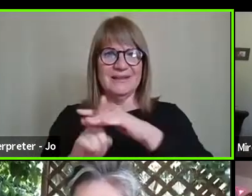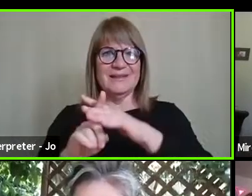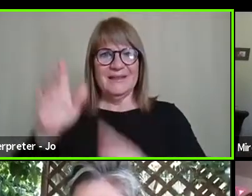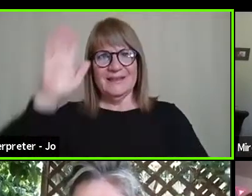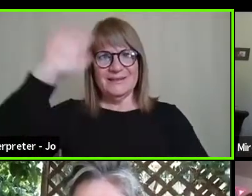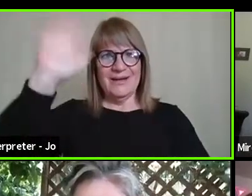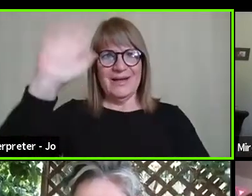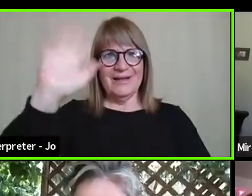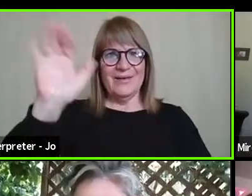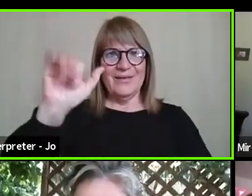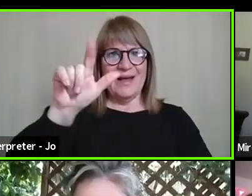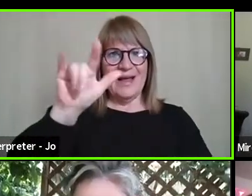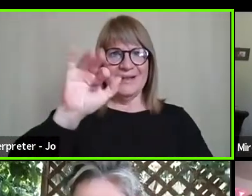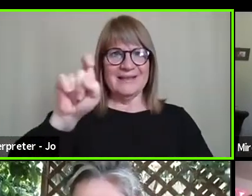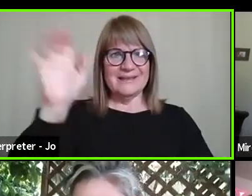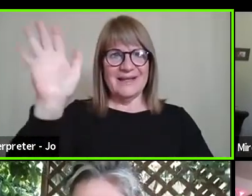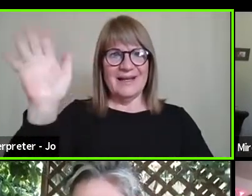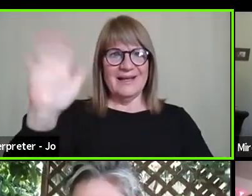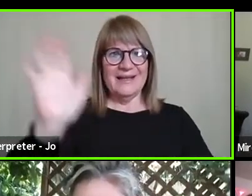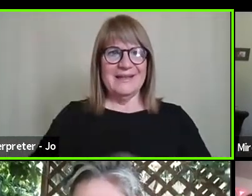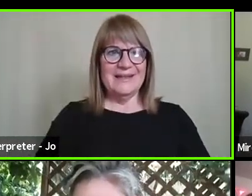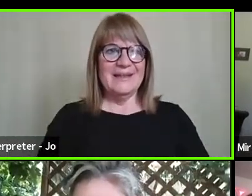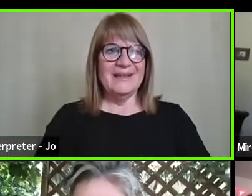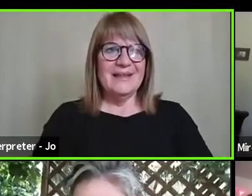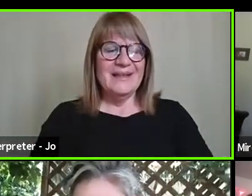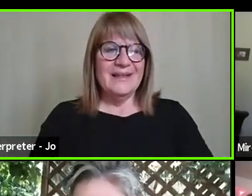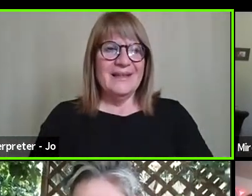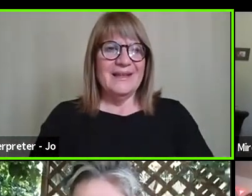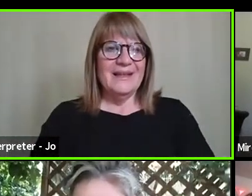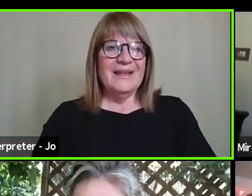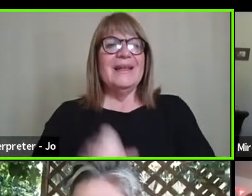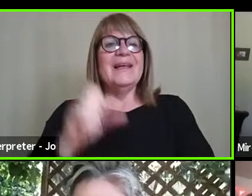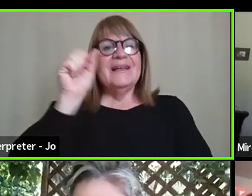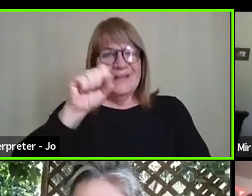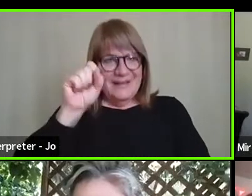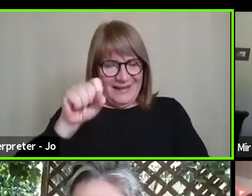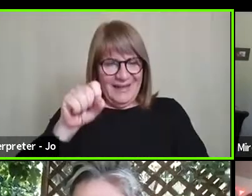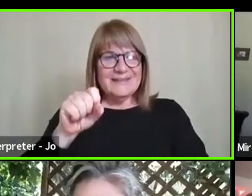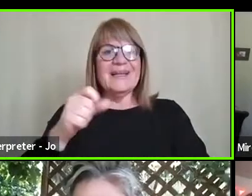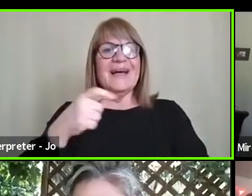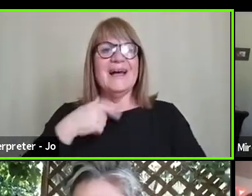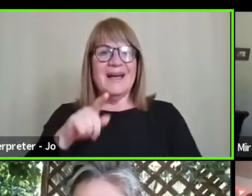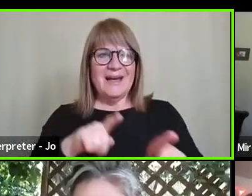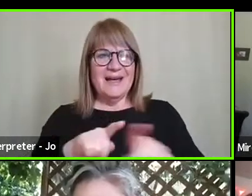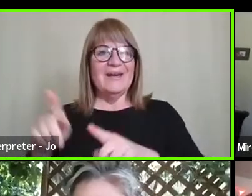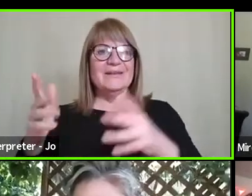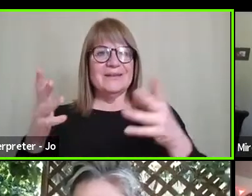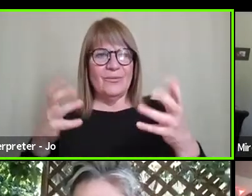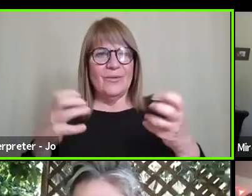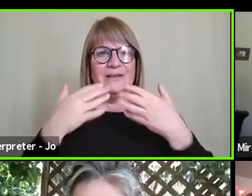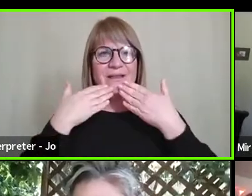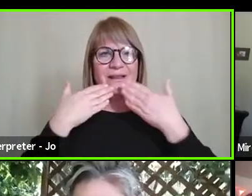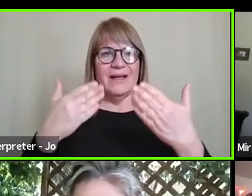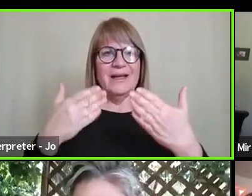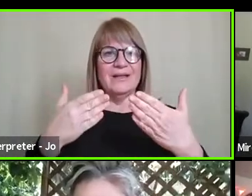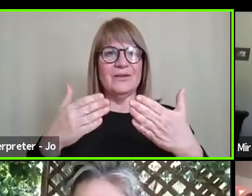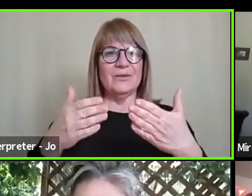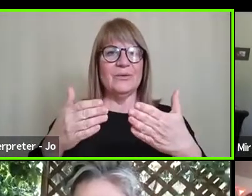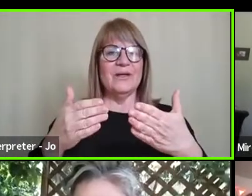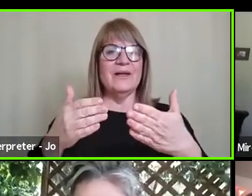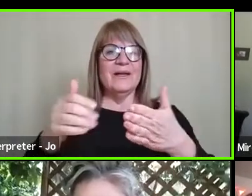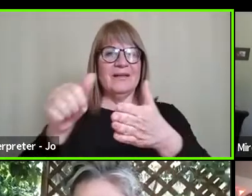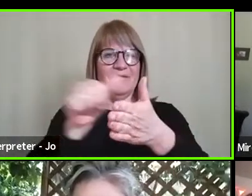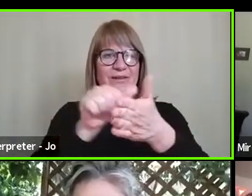hello alex yeah and just following up on that i also just want to more broadly thank the sterilization and social